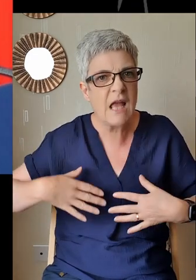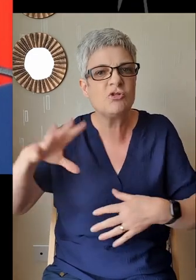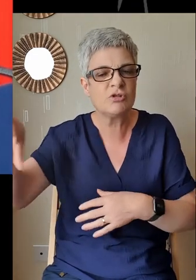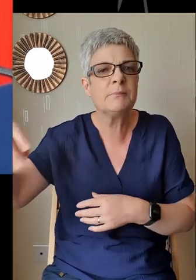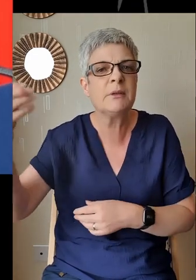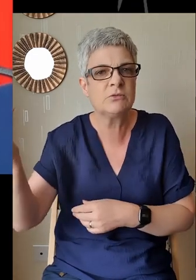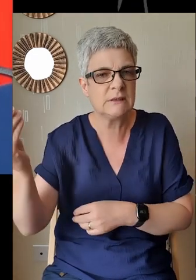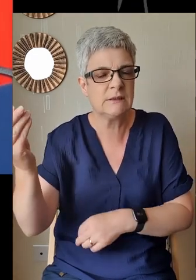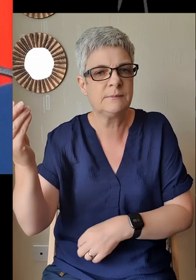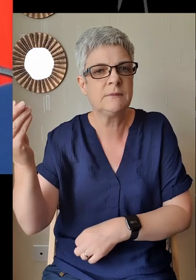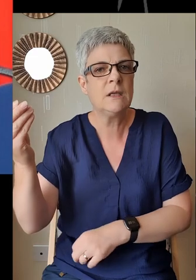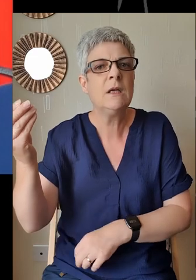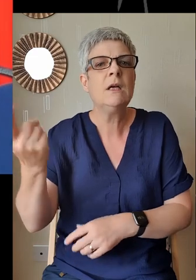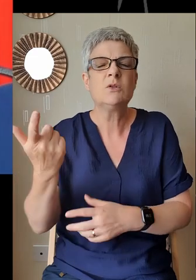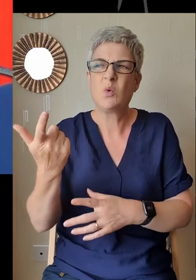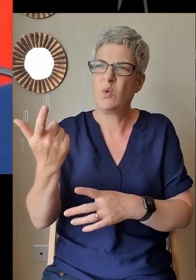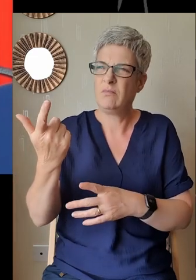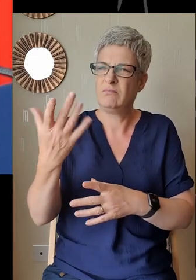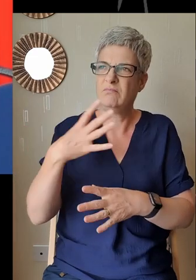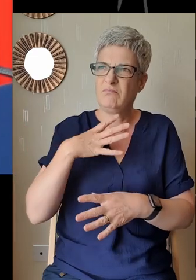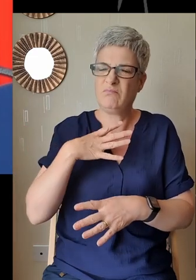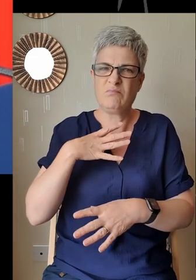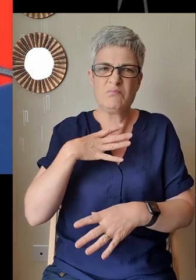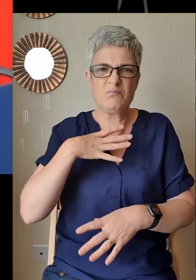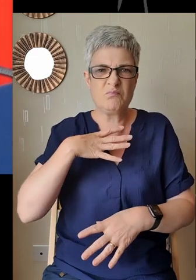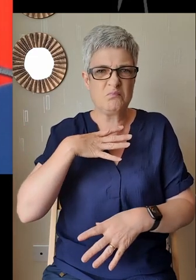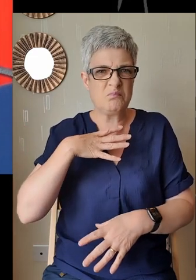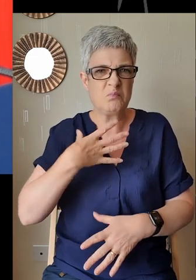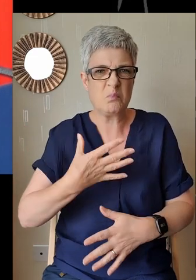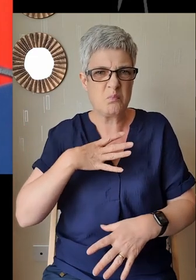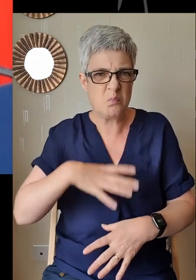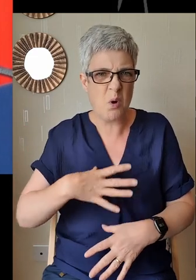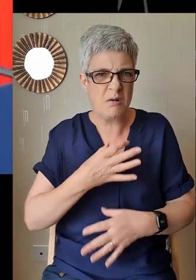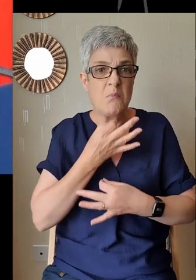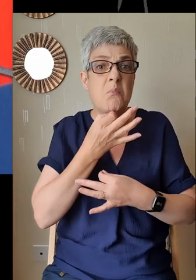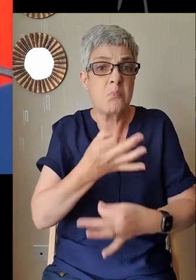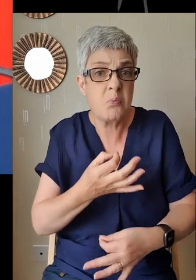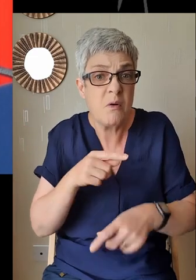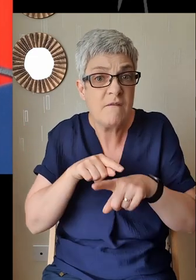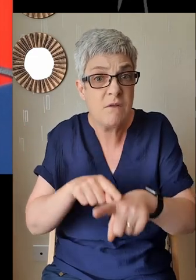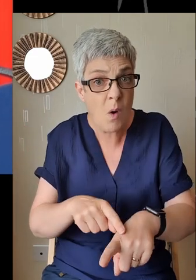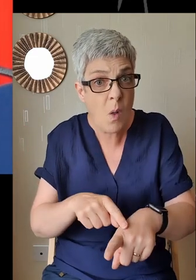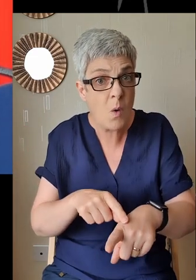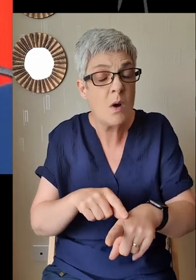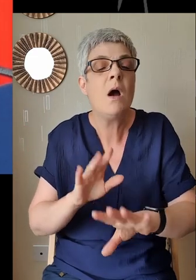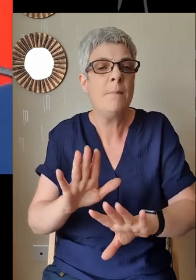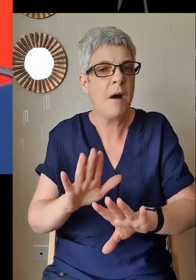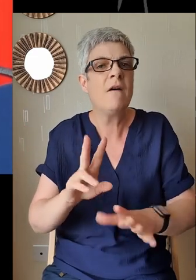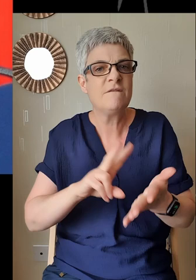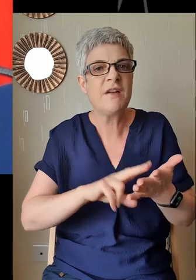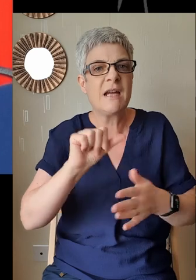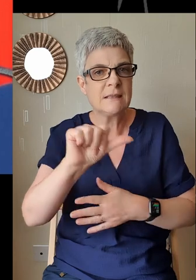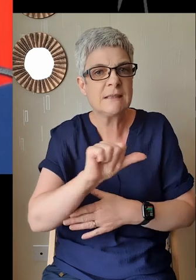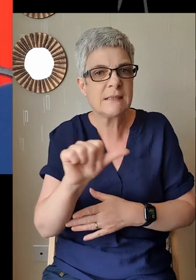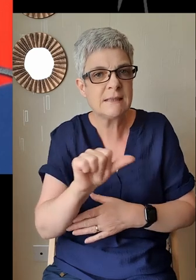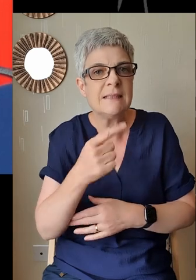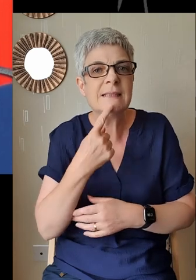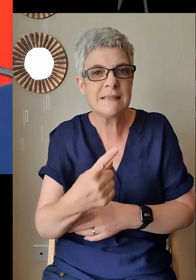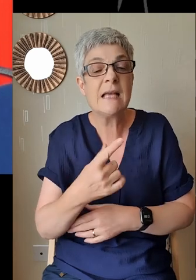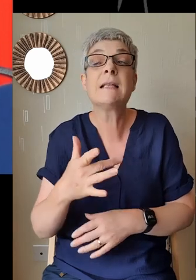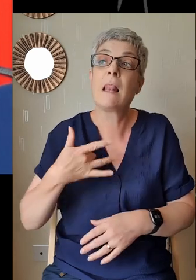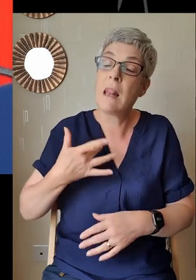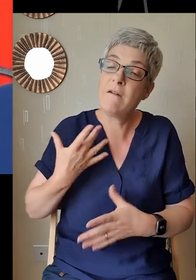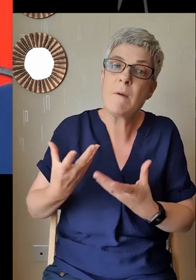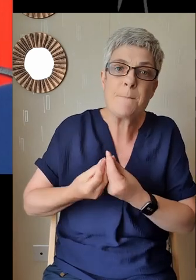rather than simply be at the mercy of whatever urges might grip us, we are to, verse 16, live by the Spirit, or